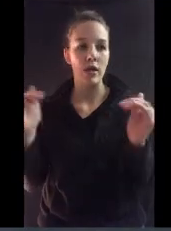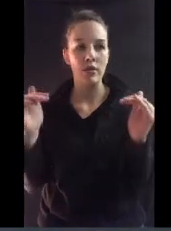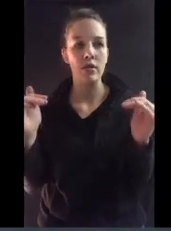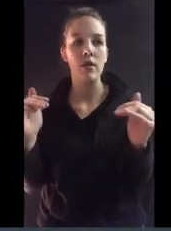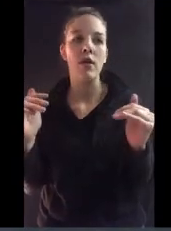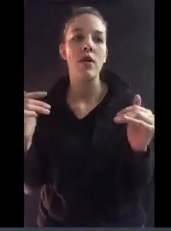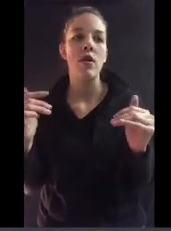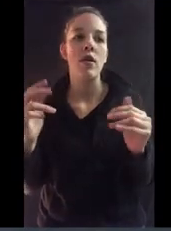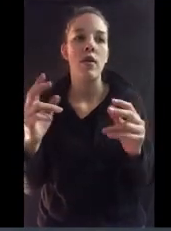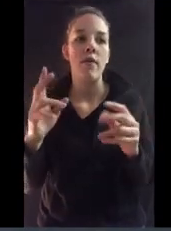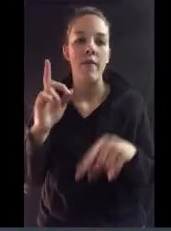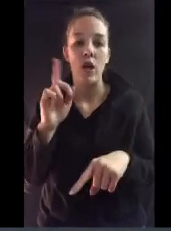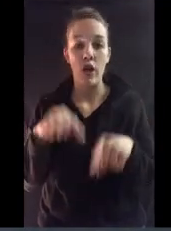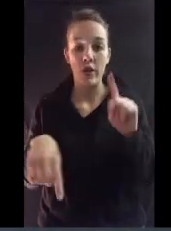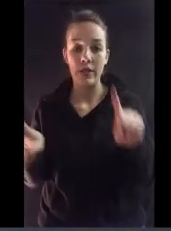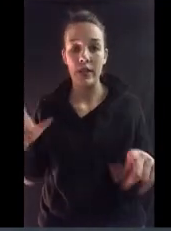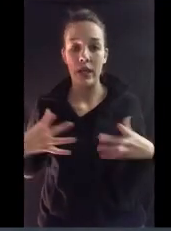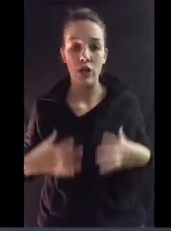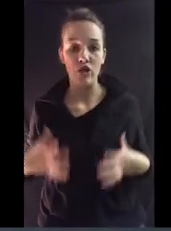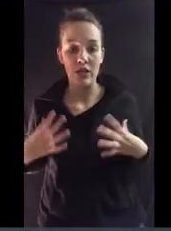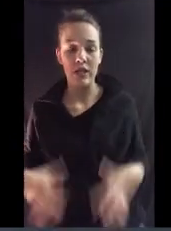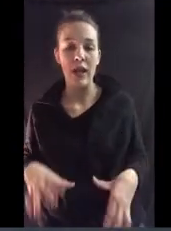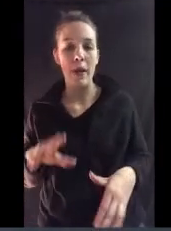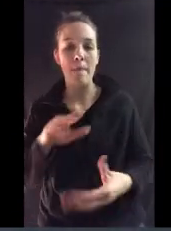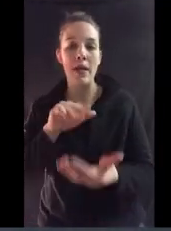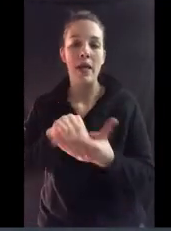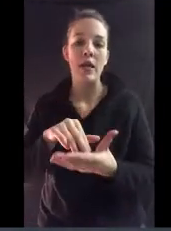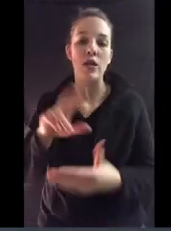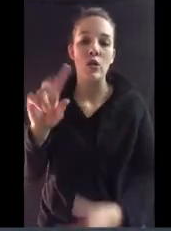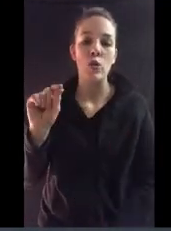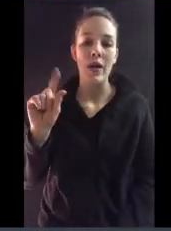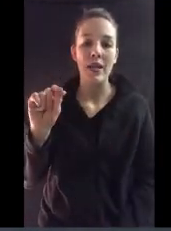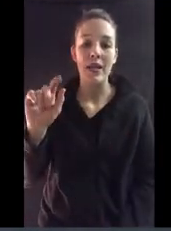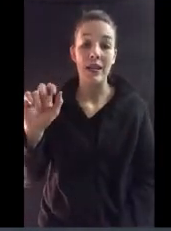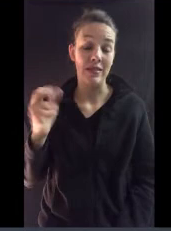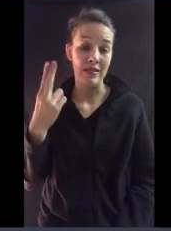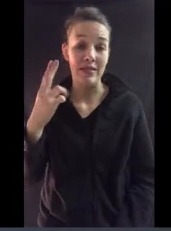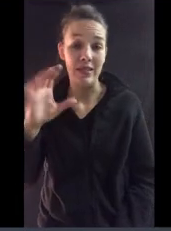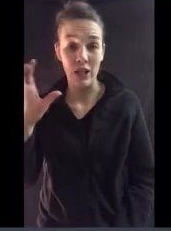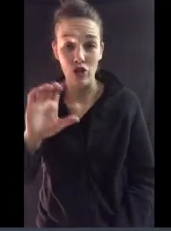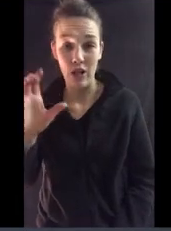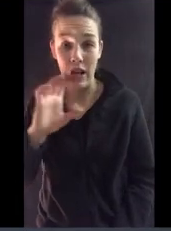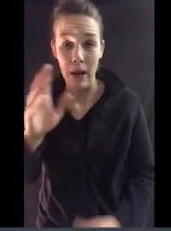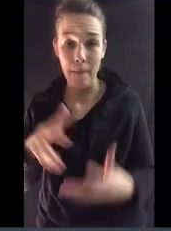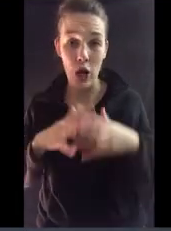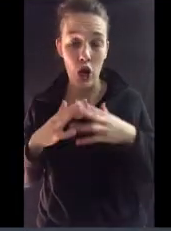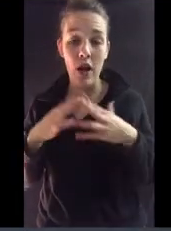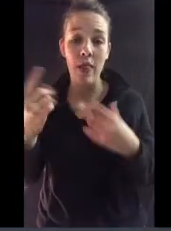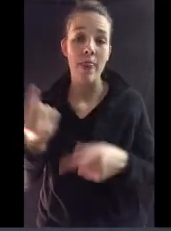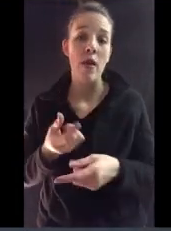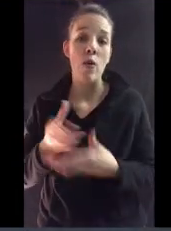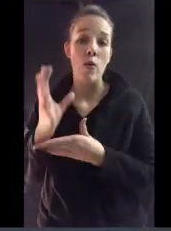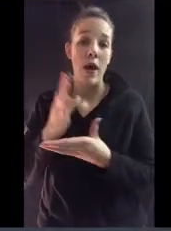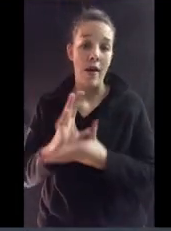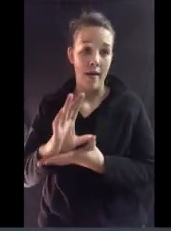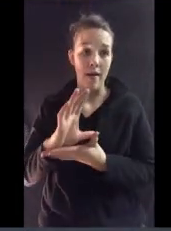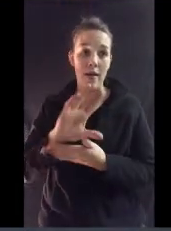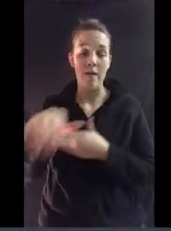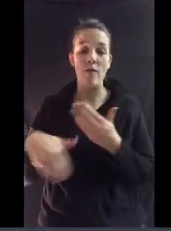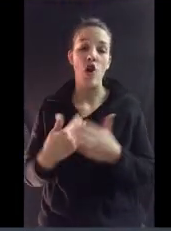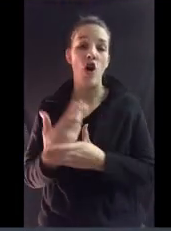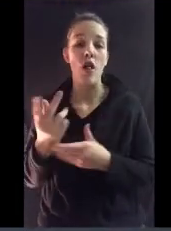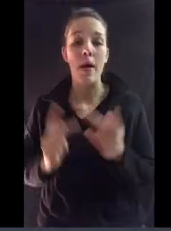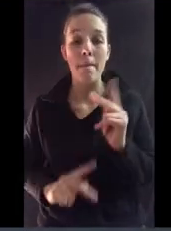tirelessly against injustice as it was variously dressed in mid-20th century America.